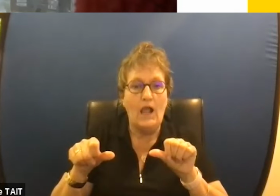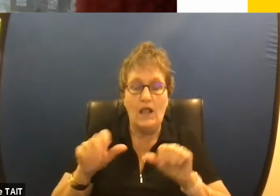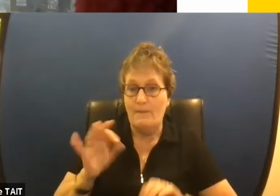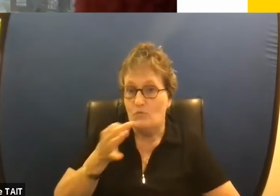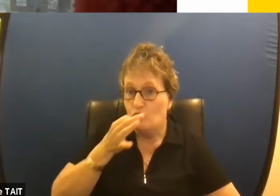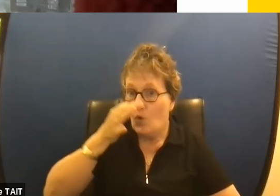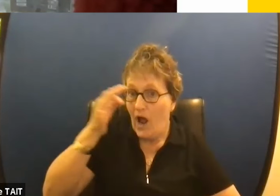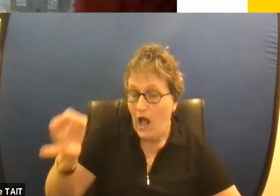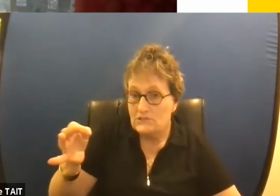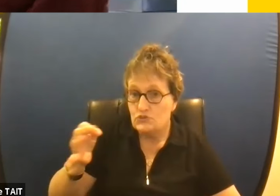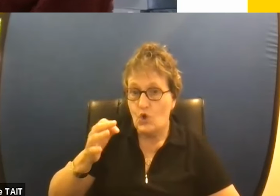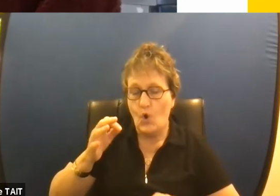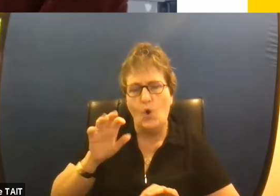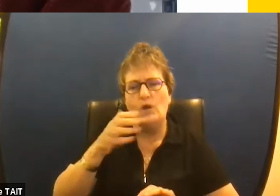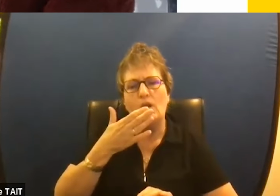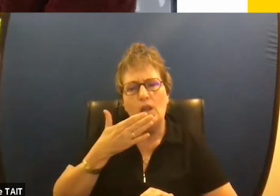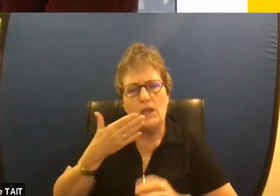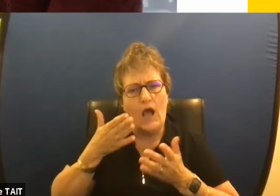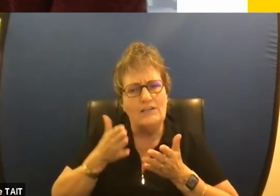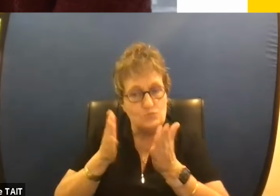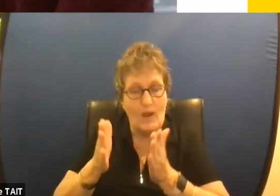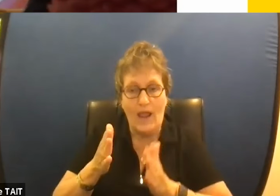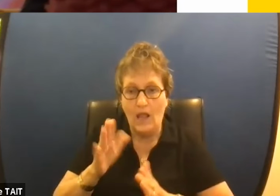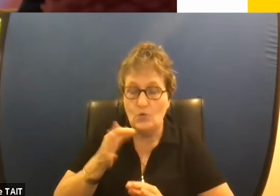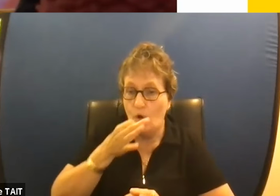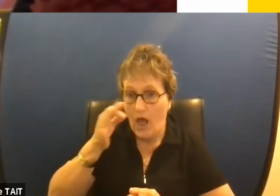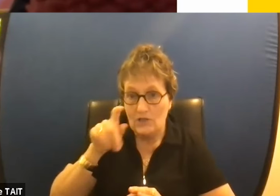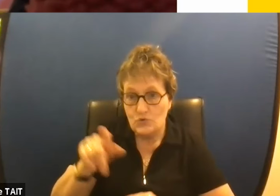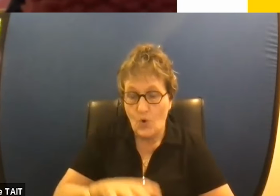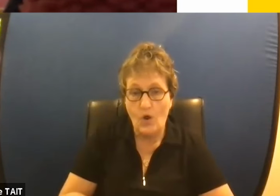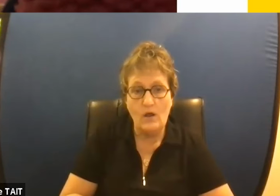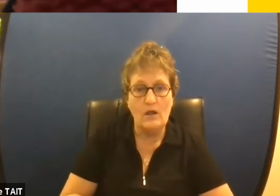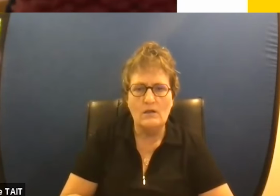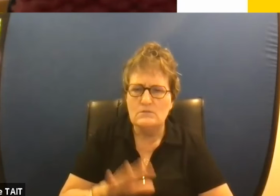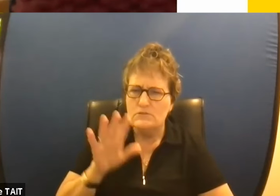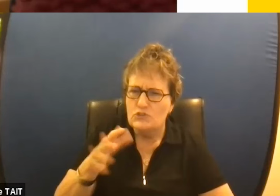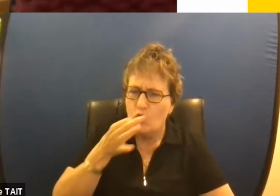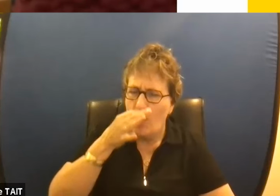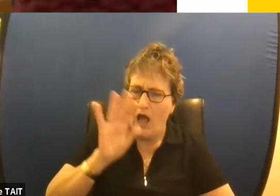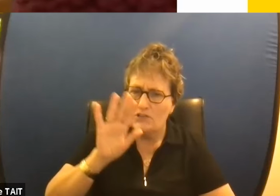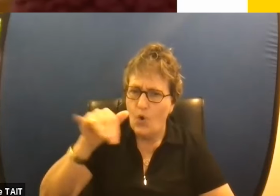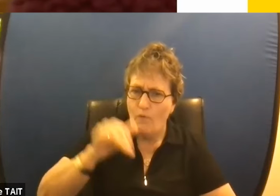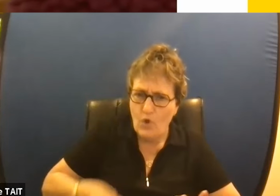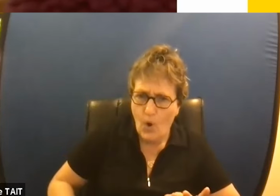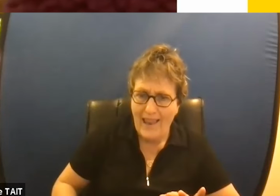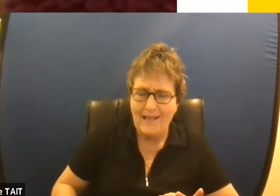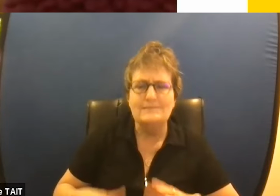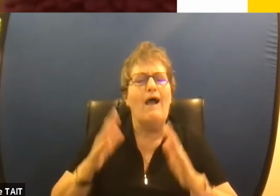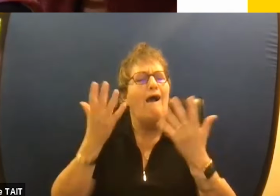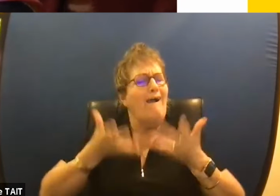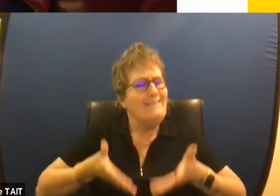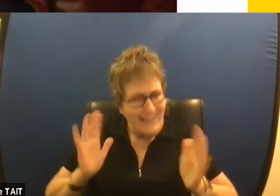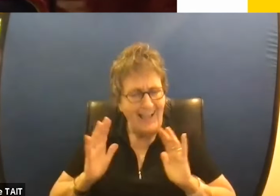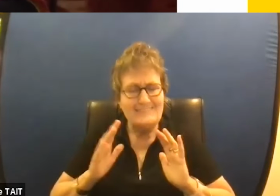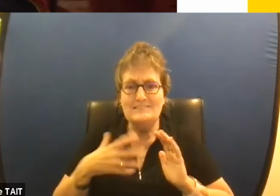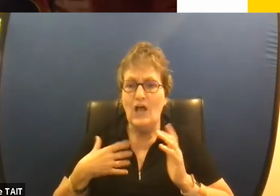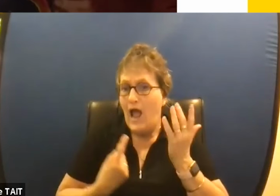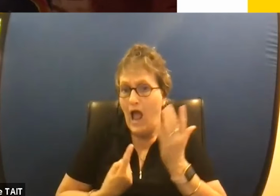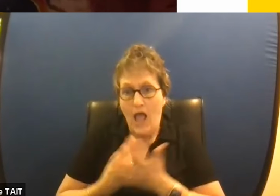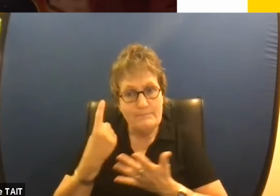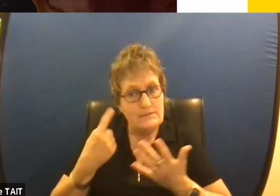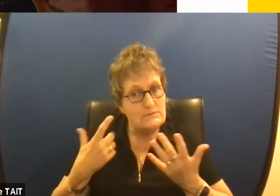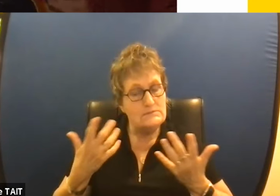might just tell you a bit about it. Excuse me, may I ask about your legs, please? Of course. It just so happens that there are a